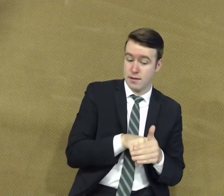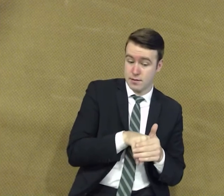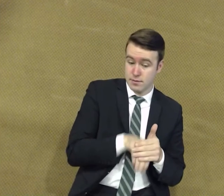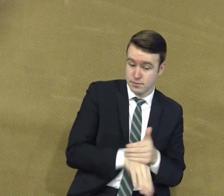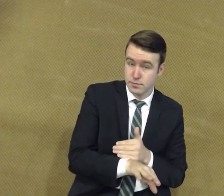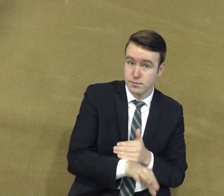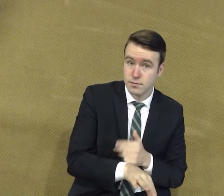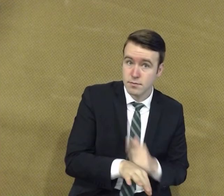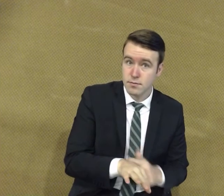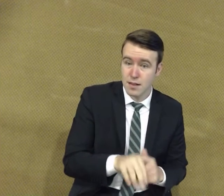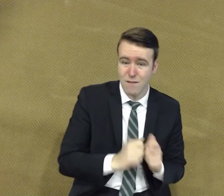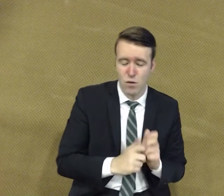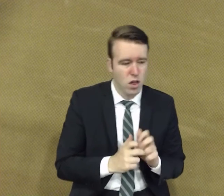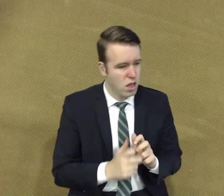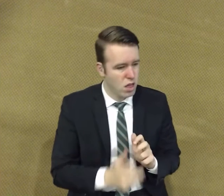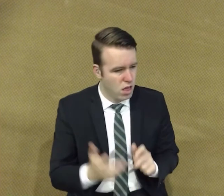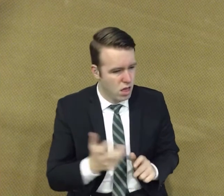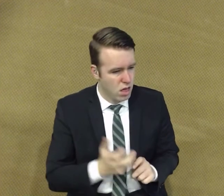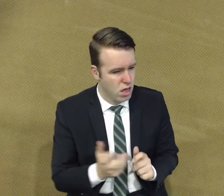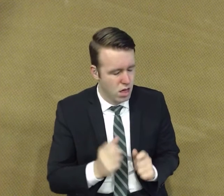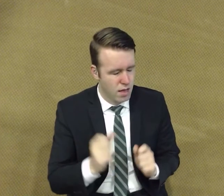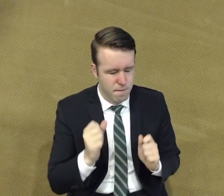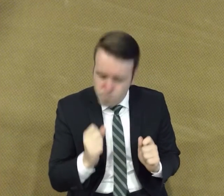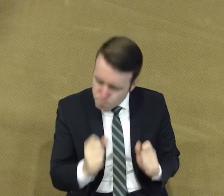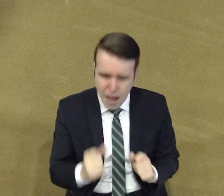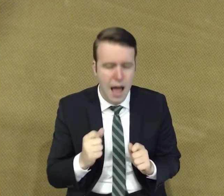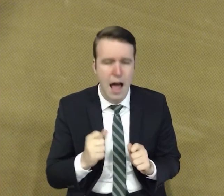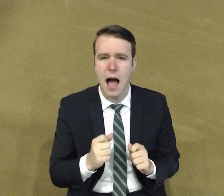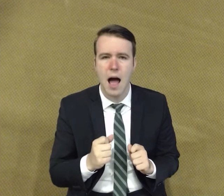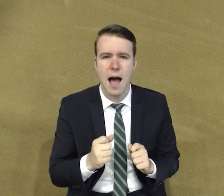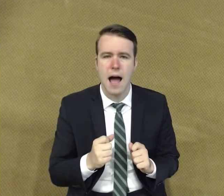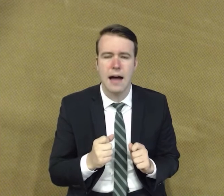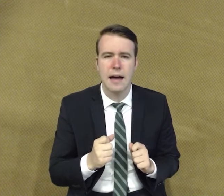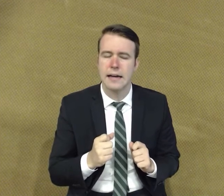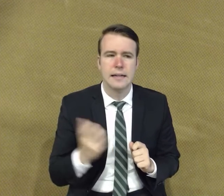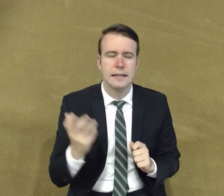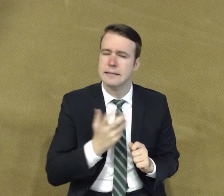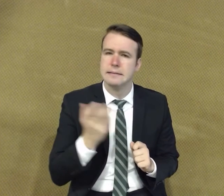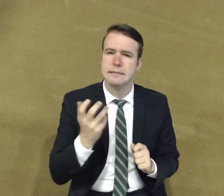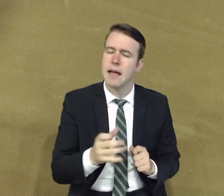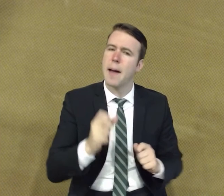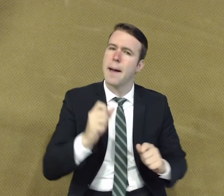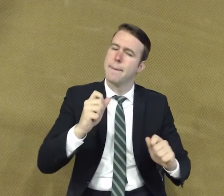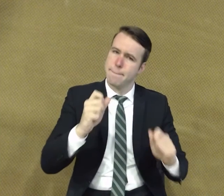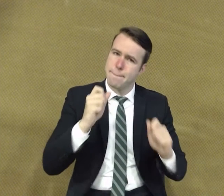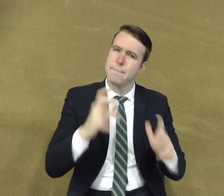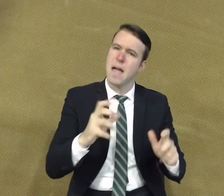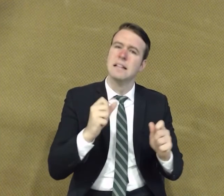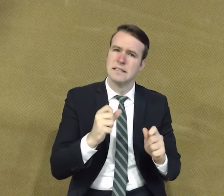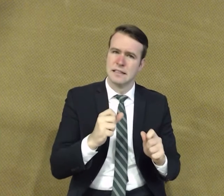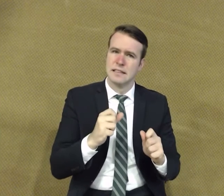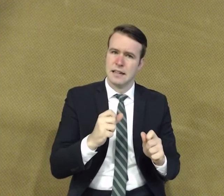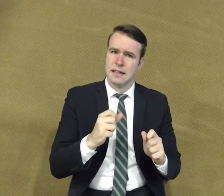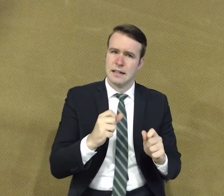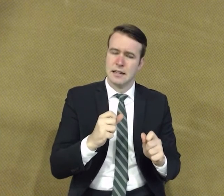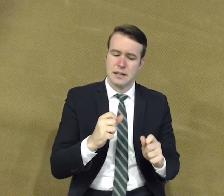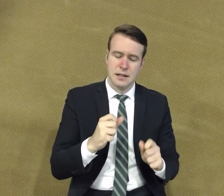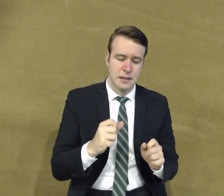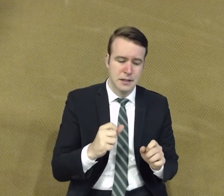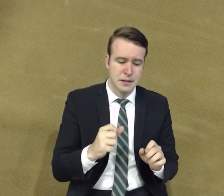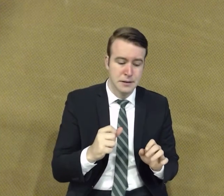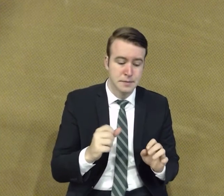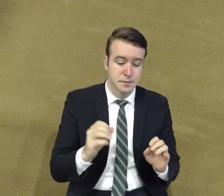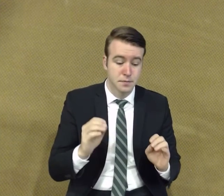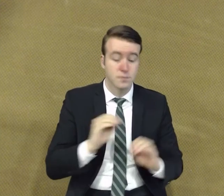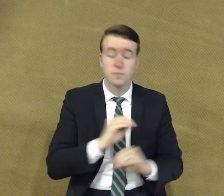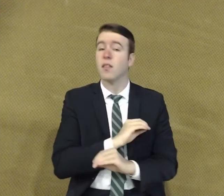wonder of that baby never ceases. It is an amazing thing, and there